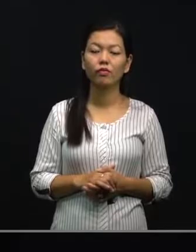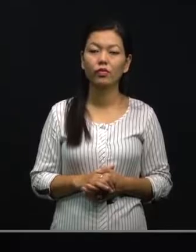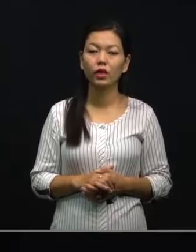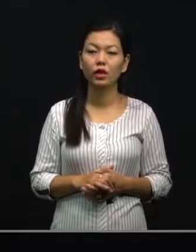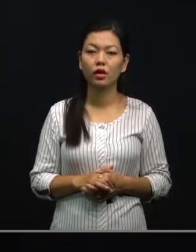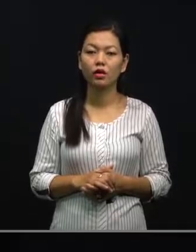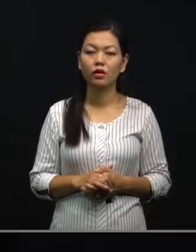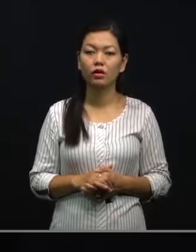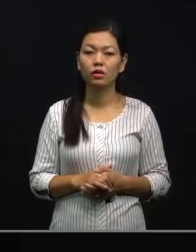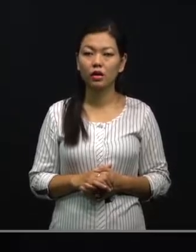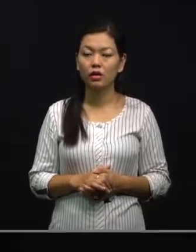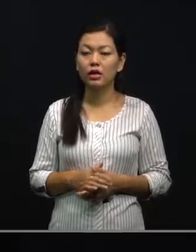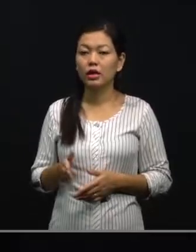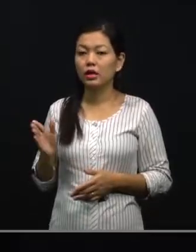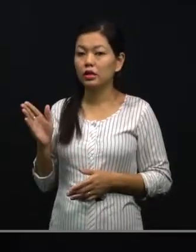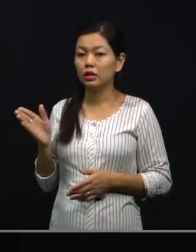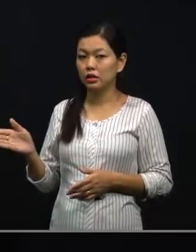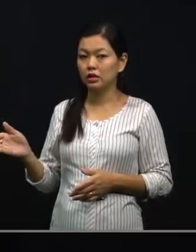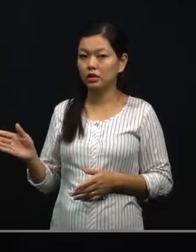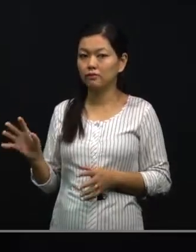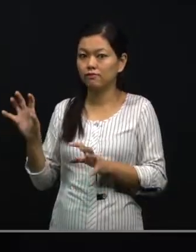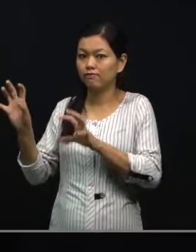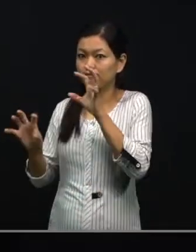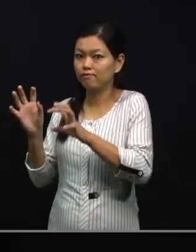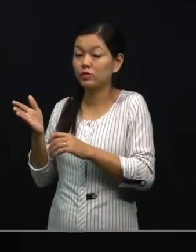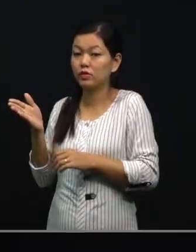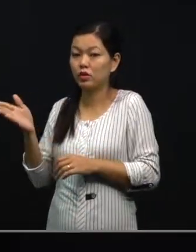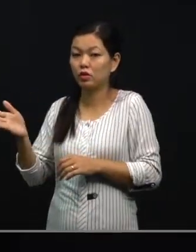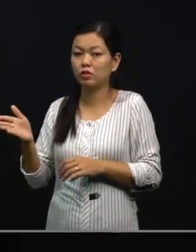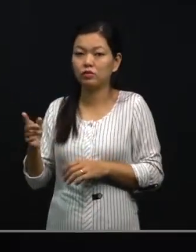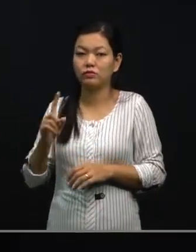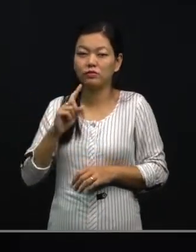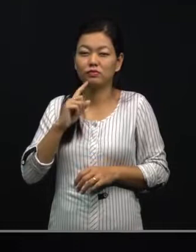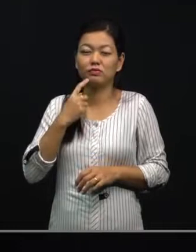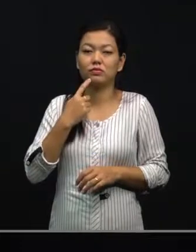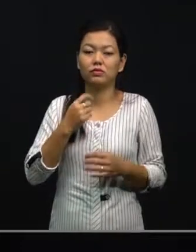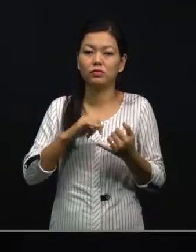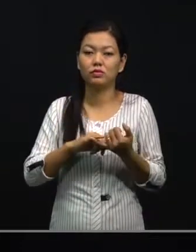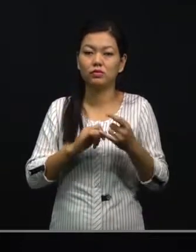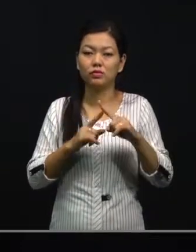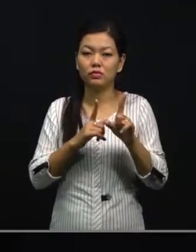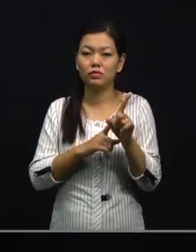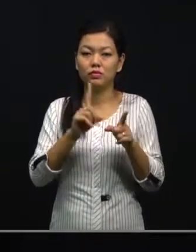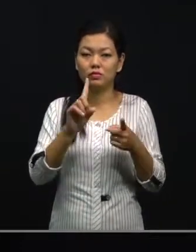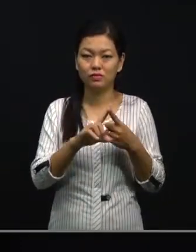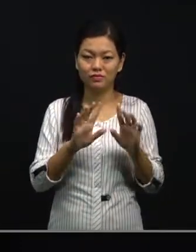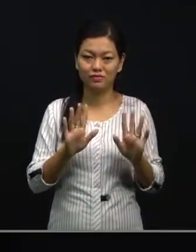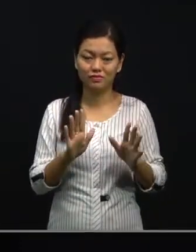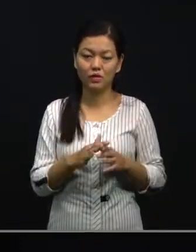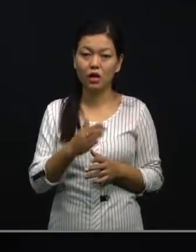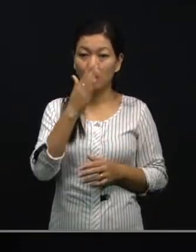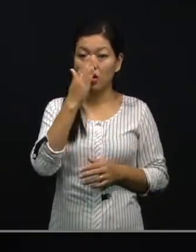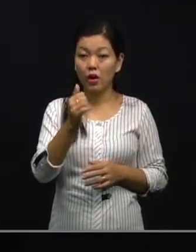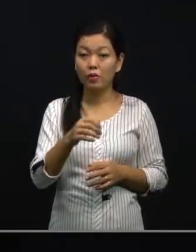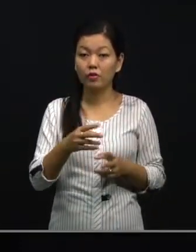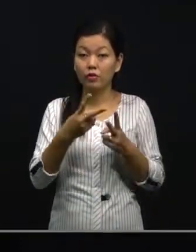his choice of clothes, he's very fancy. Remember, for every different kinds of occasion, for different kinds of person, he would